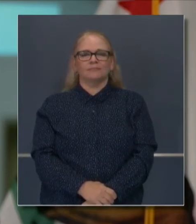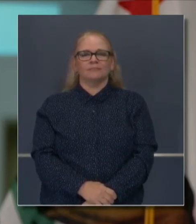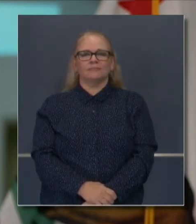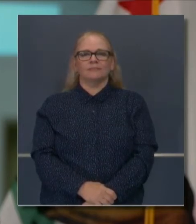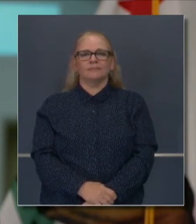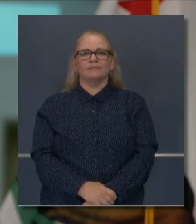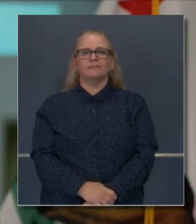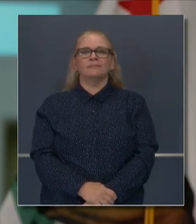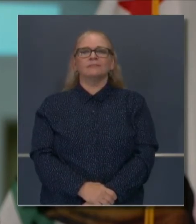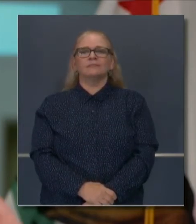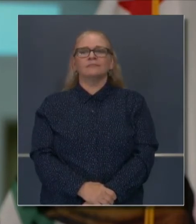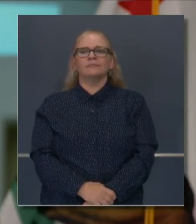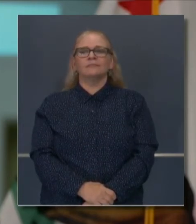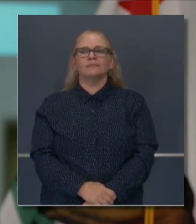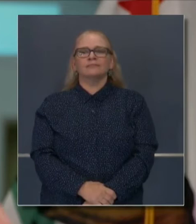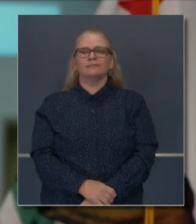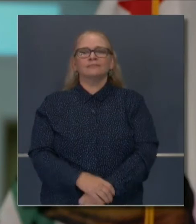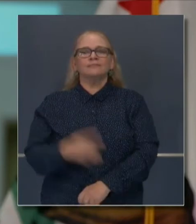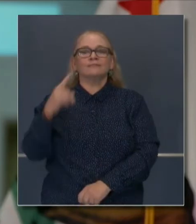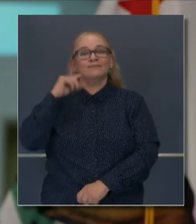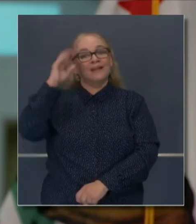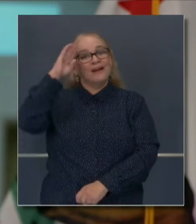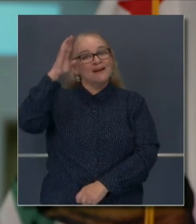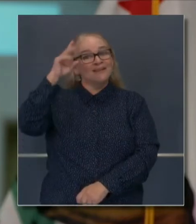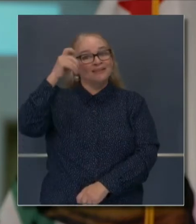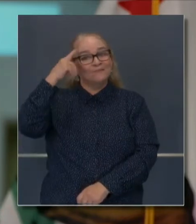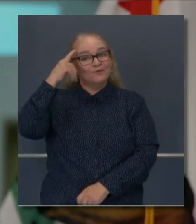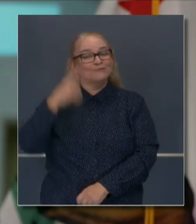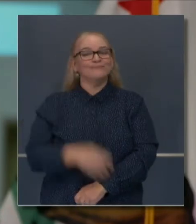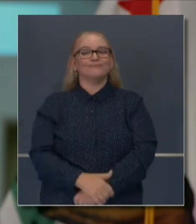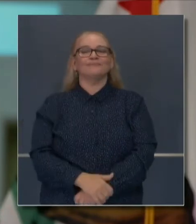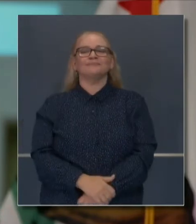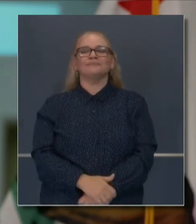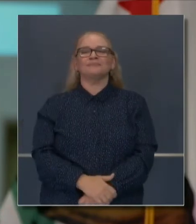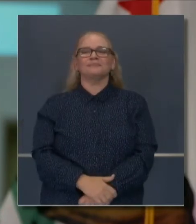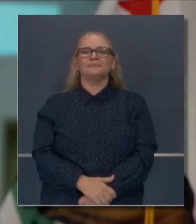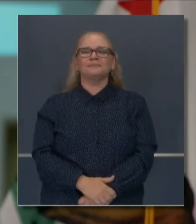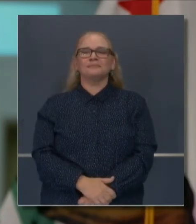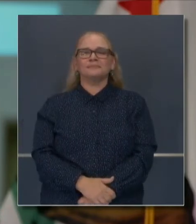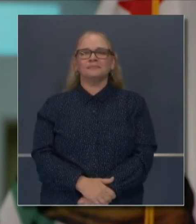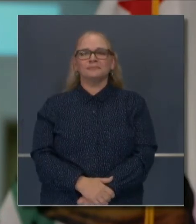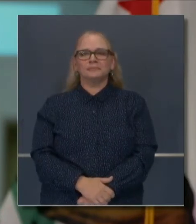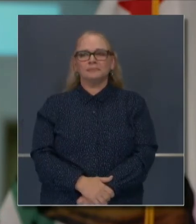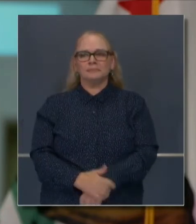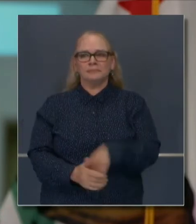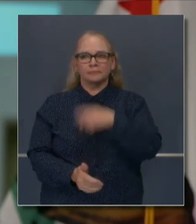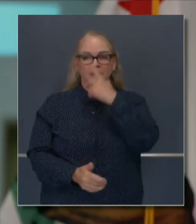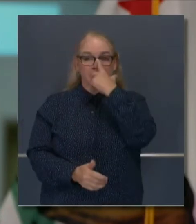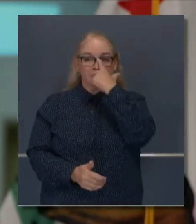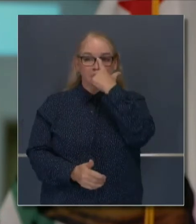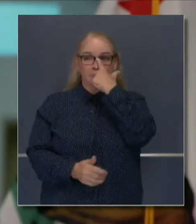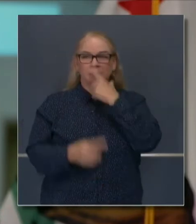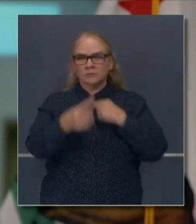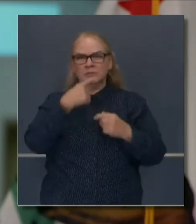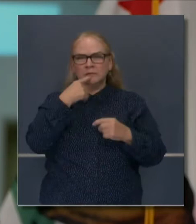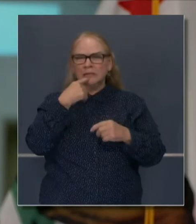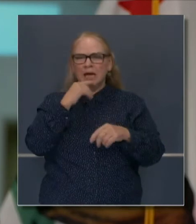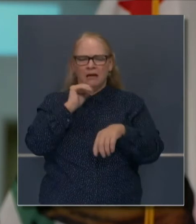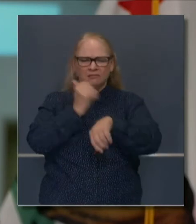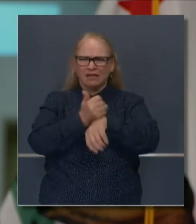Hi, Governor. We're about 10 days out from the deadline that you and lawmakers set in the budget